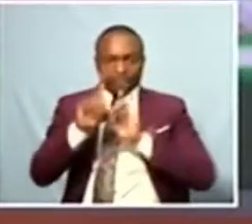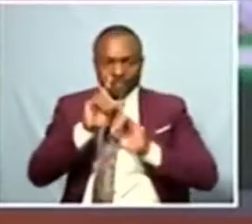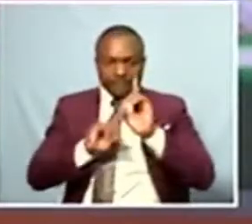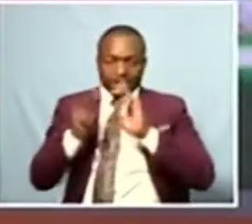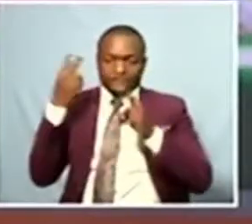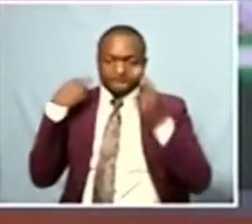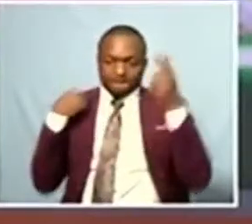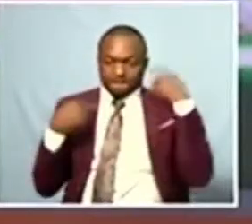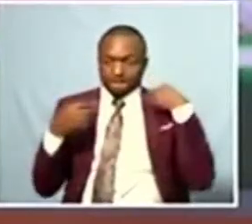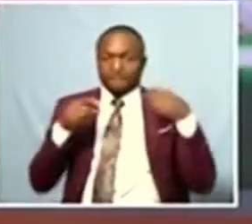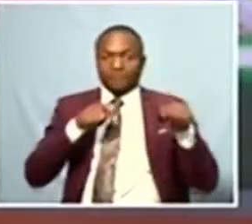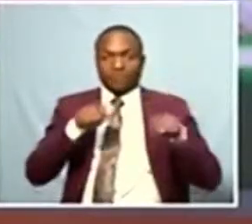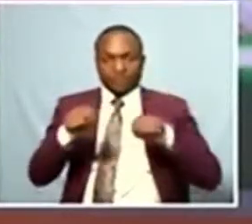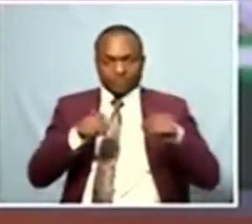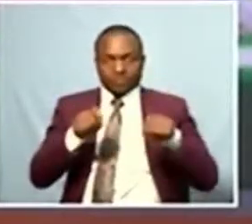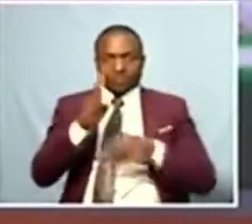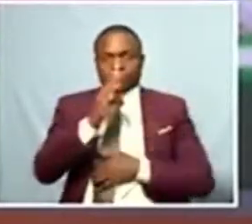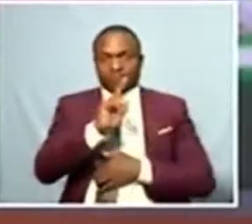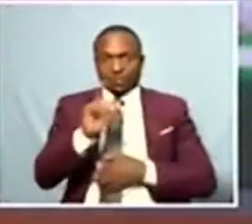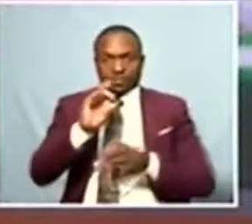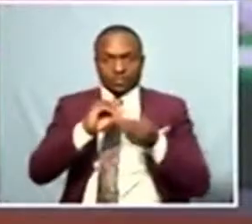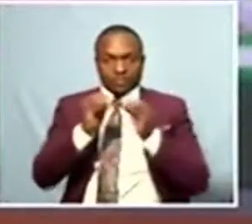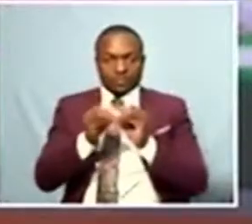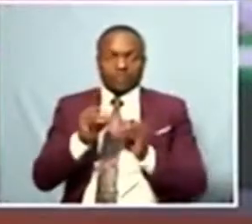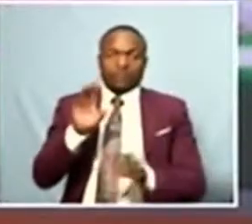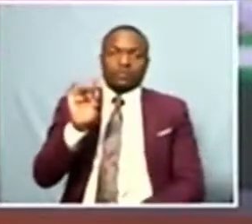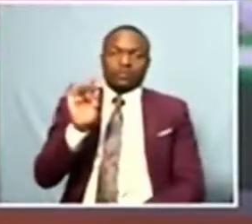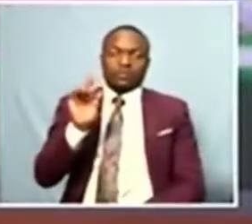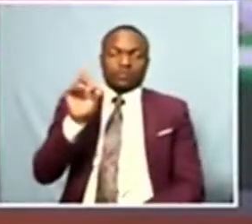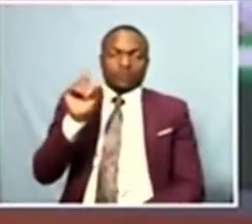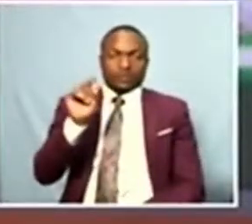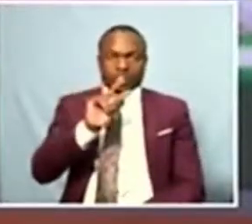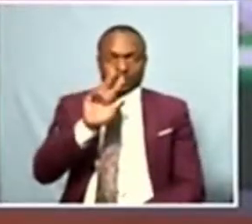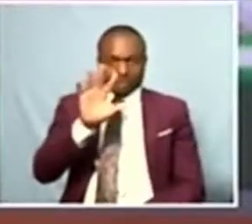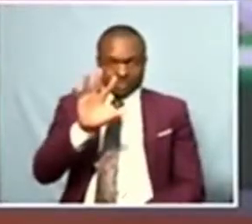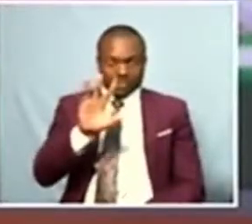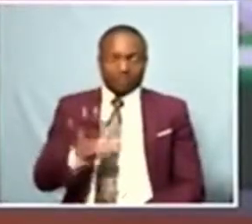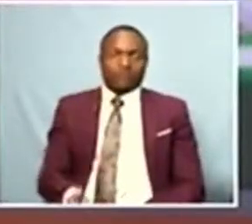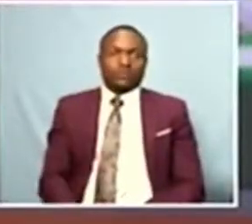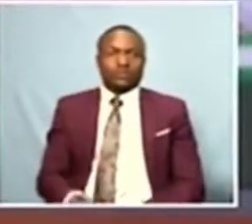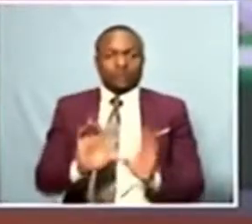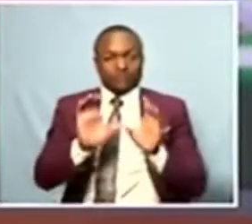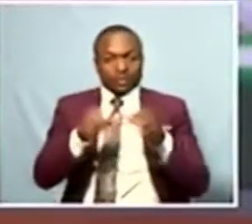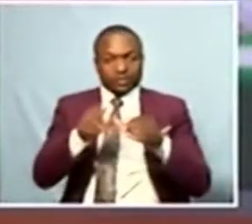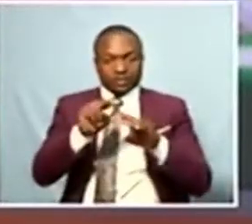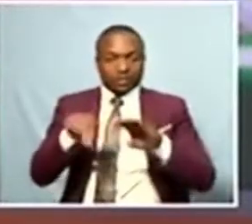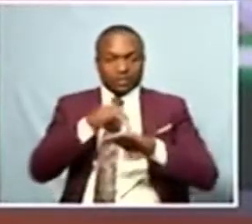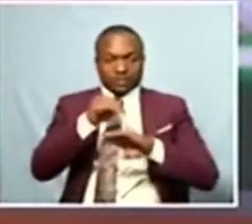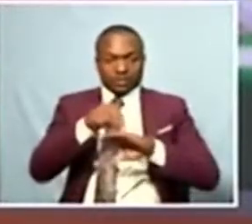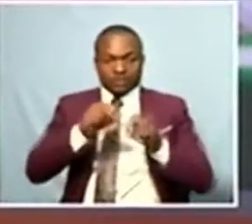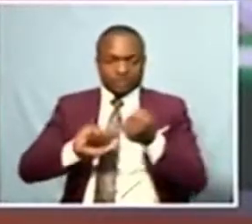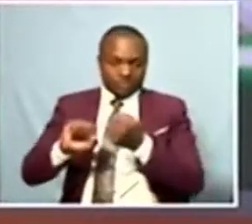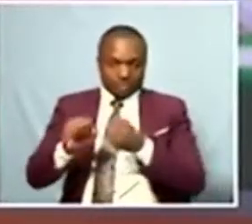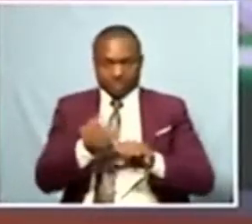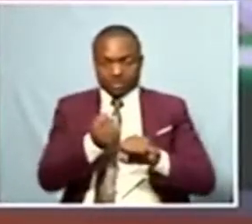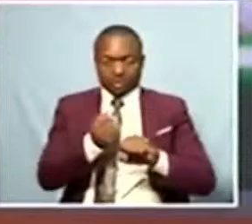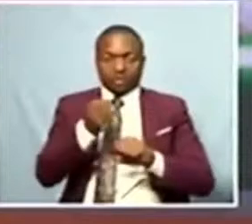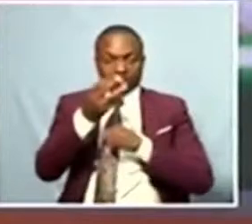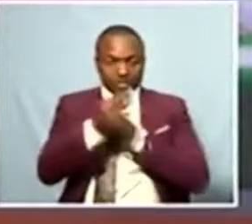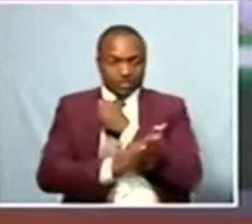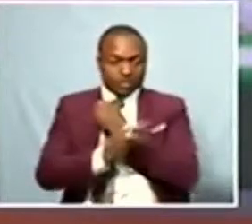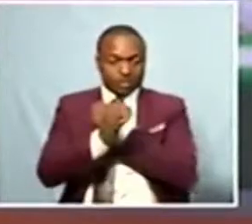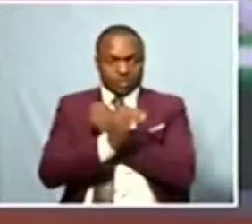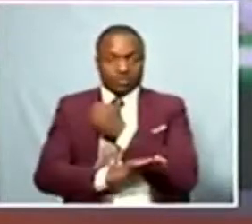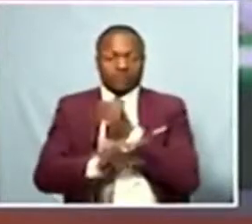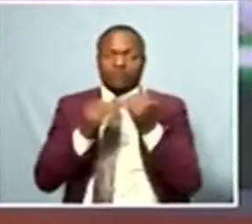the Immigration Control Bill, National Assembly Bill number 18 of 2025, to the Committee on National Security and Foreign Affairs.